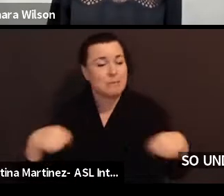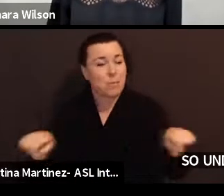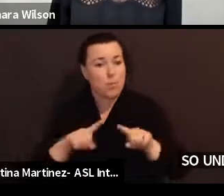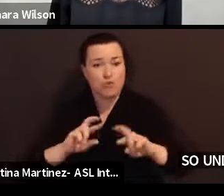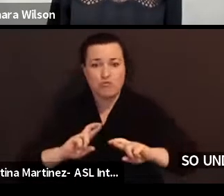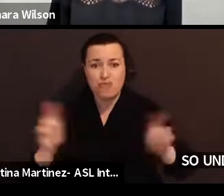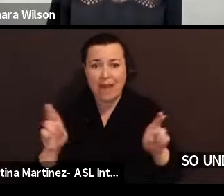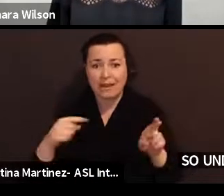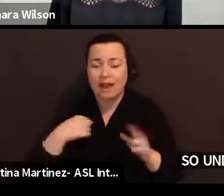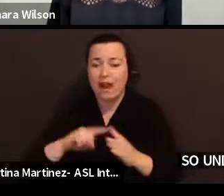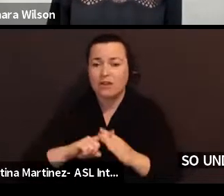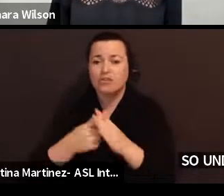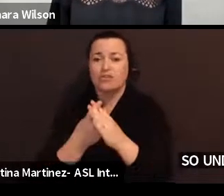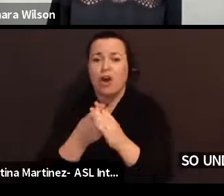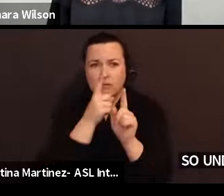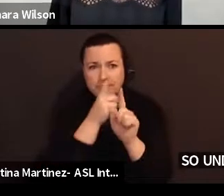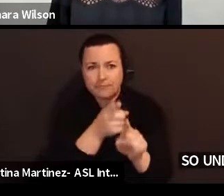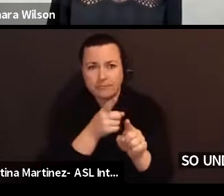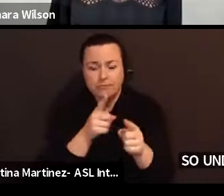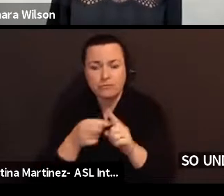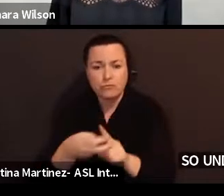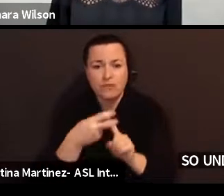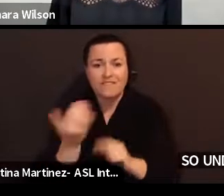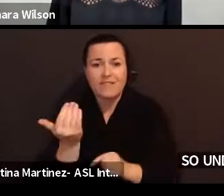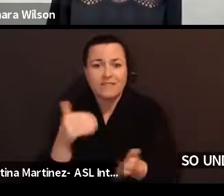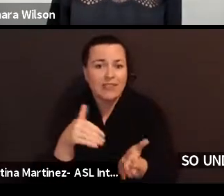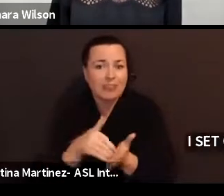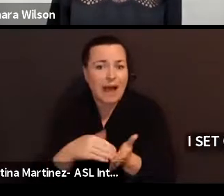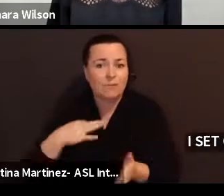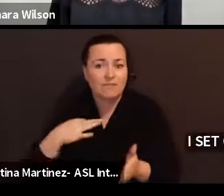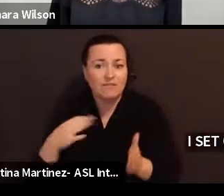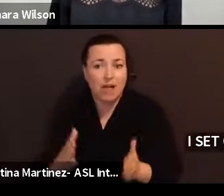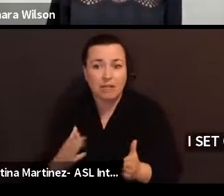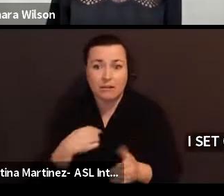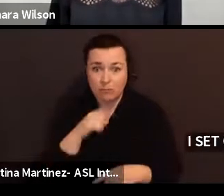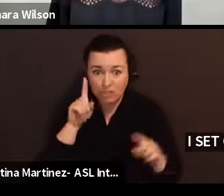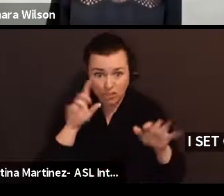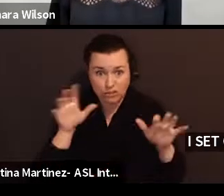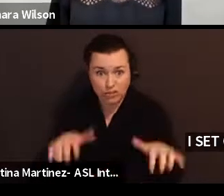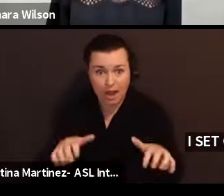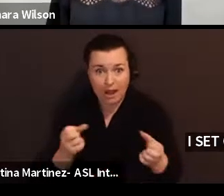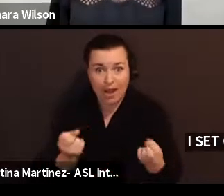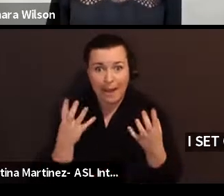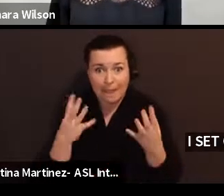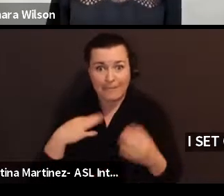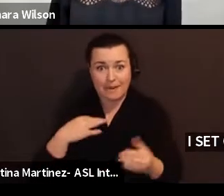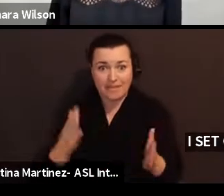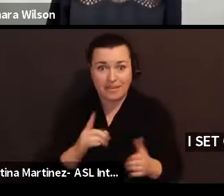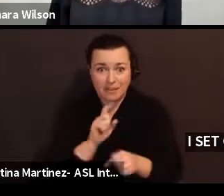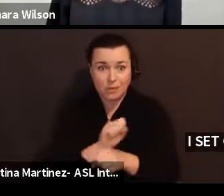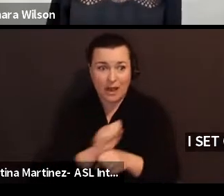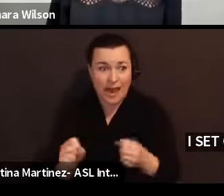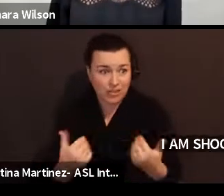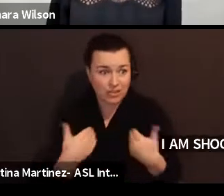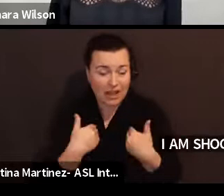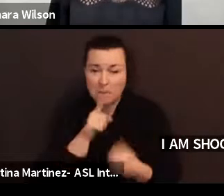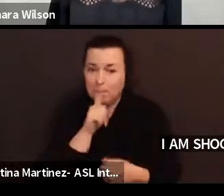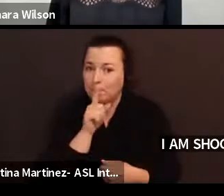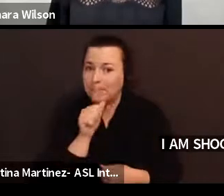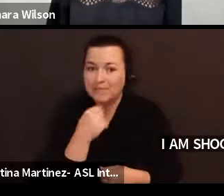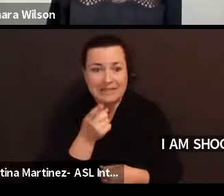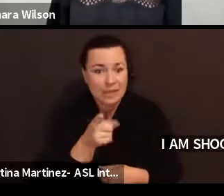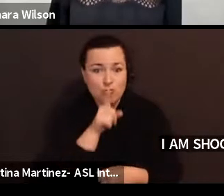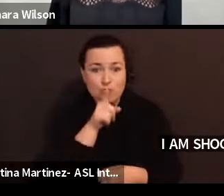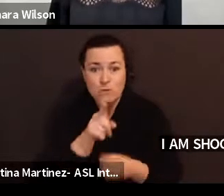recruit 15,000 volunteers. I am shocked at the number of volunteers we actually have on hand. I'm not going to tell you the real